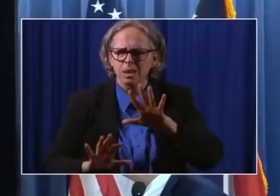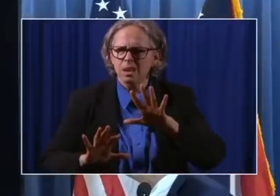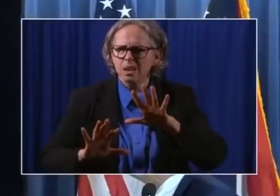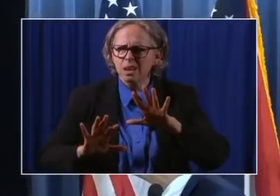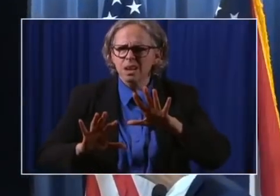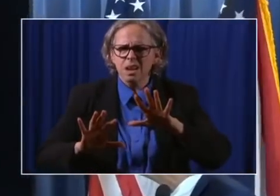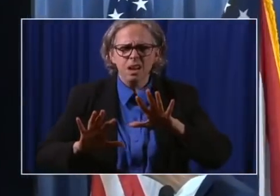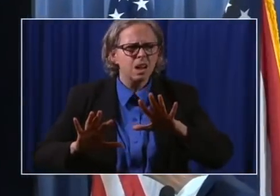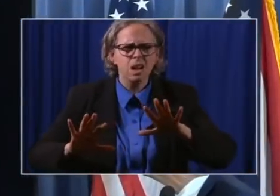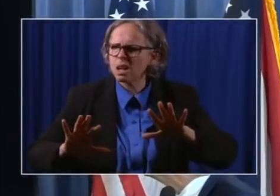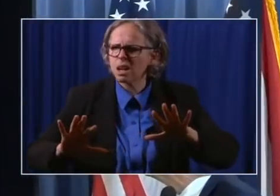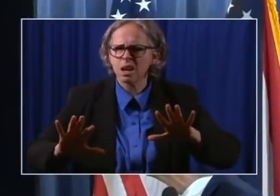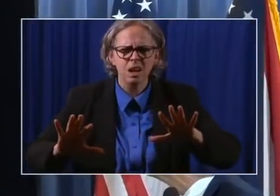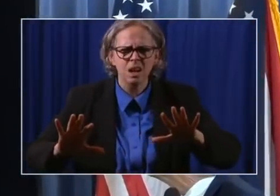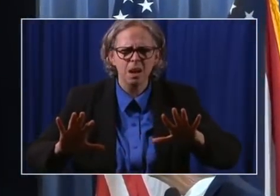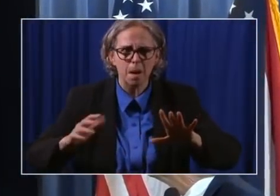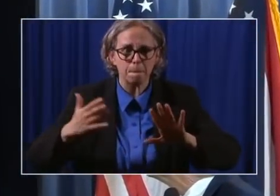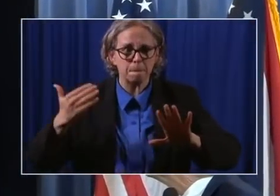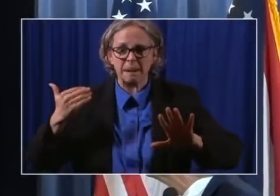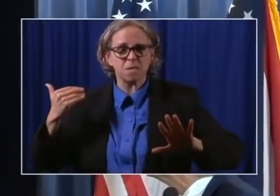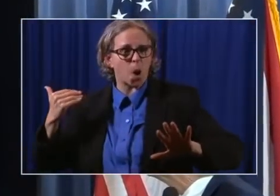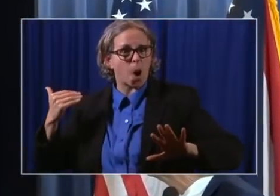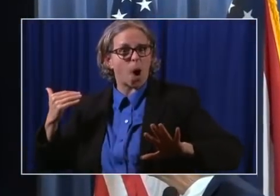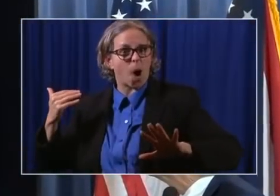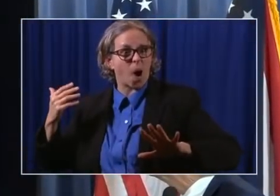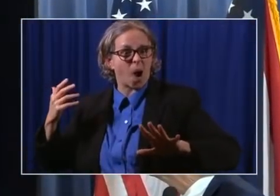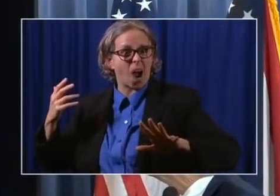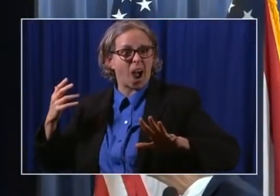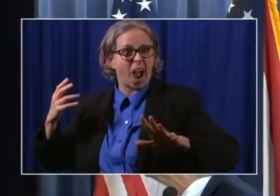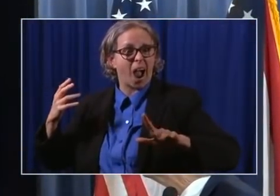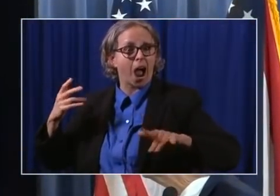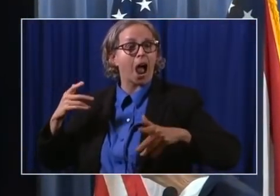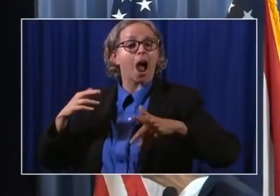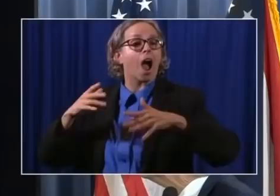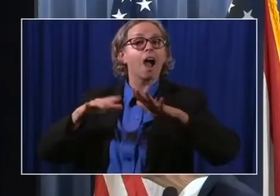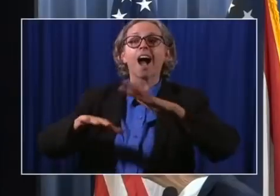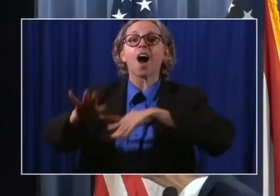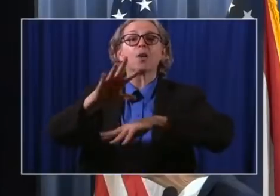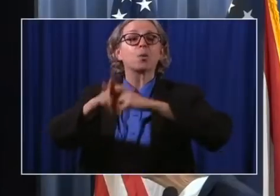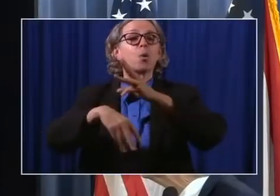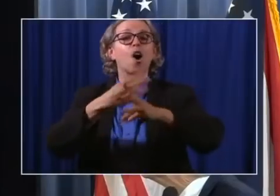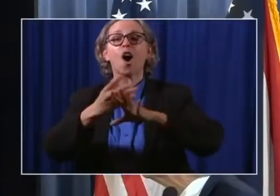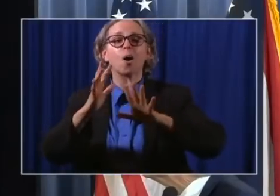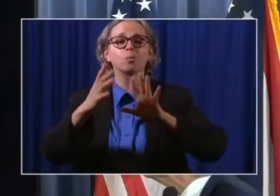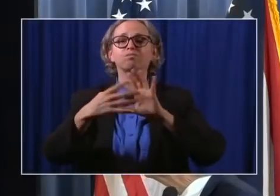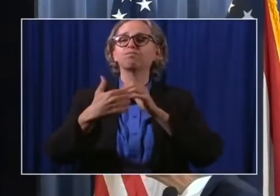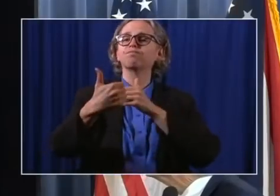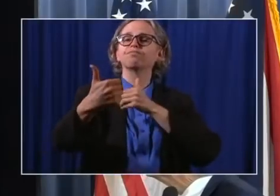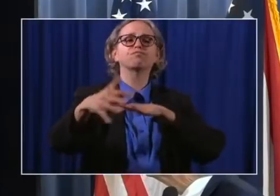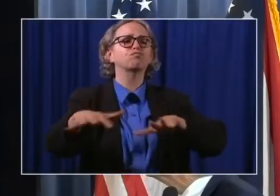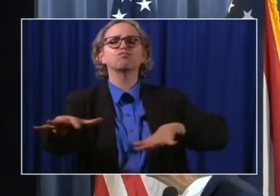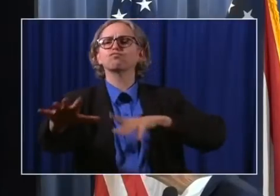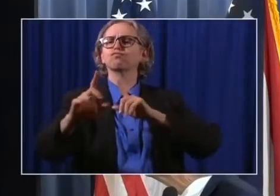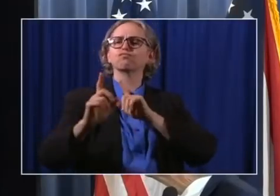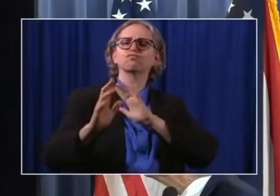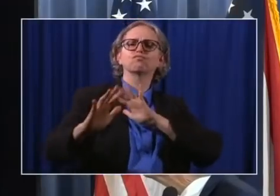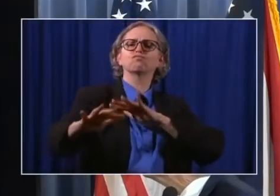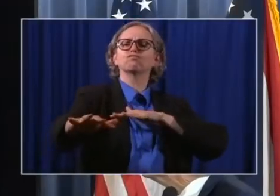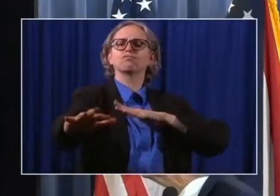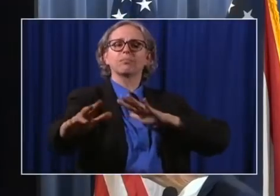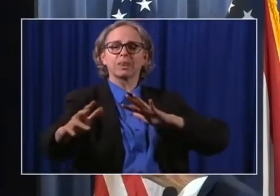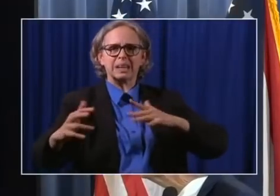Before, we were so focused on bringing the world to us, it ended up pushing us apart. Now all we